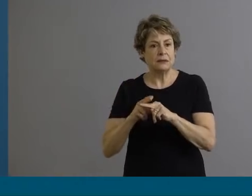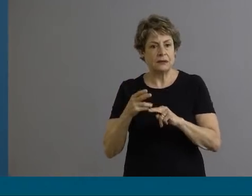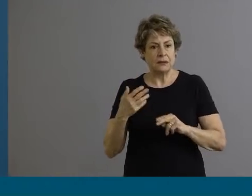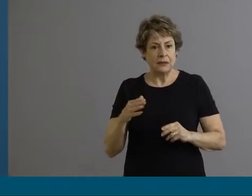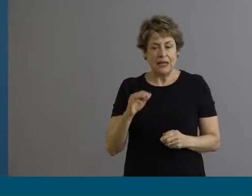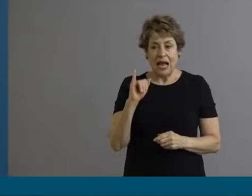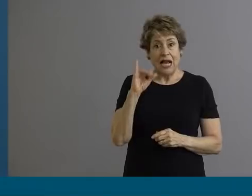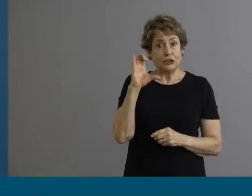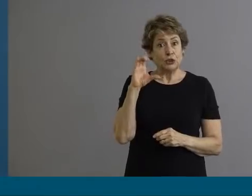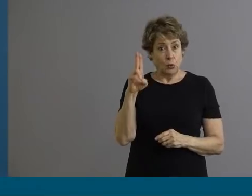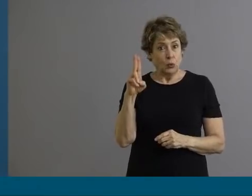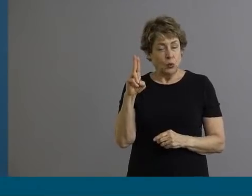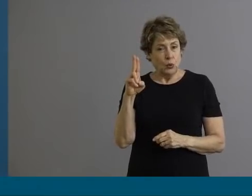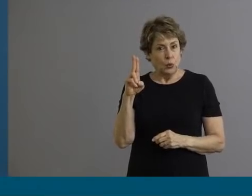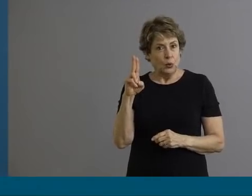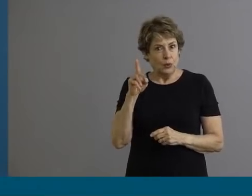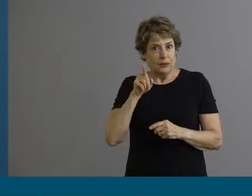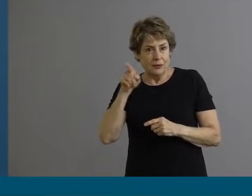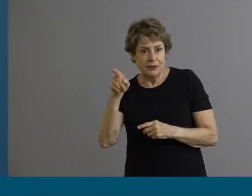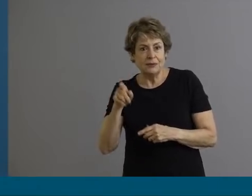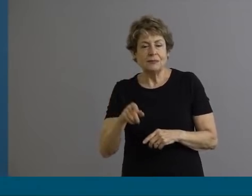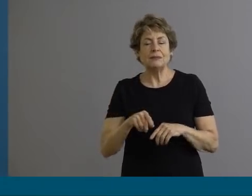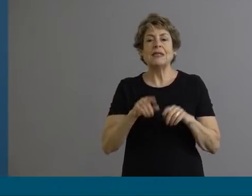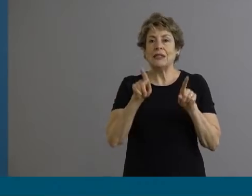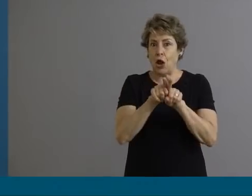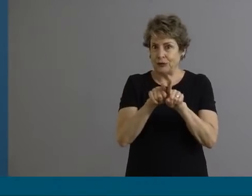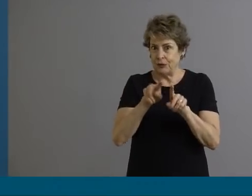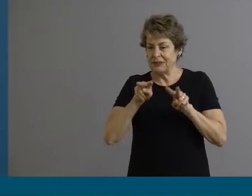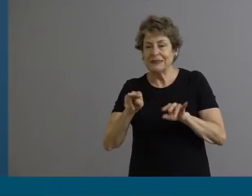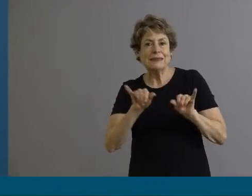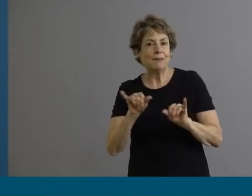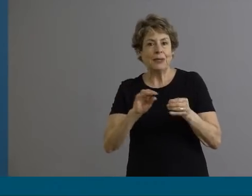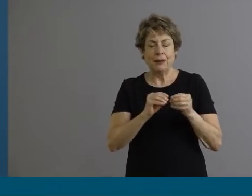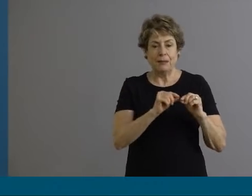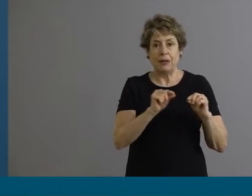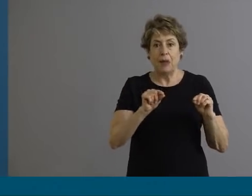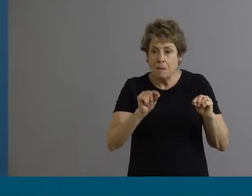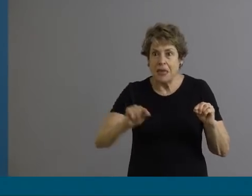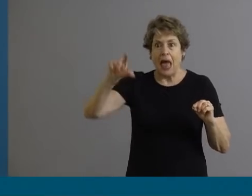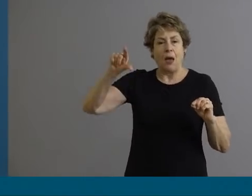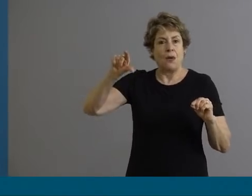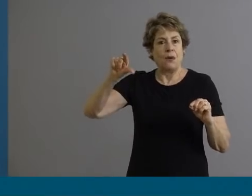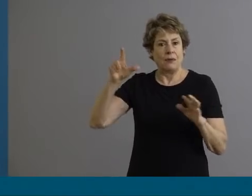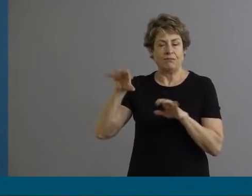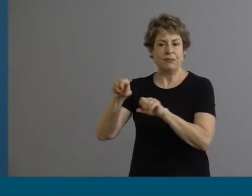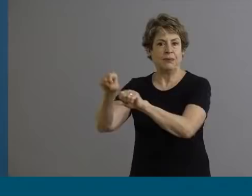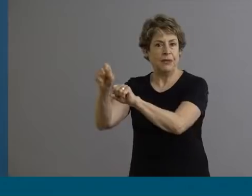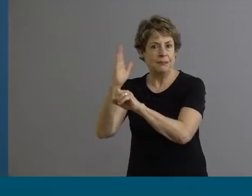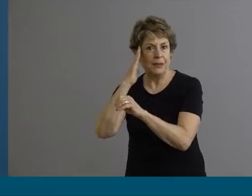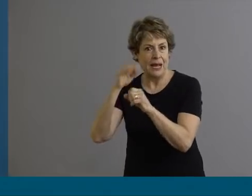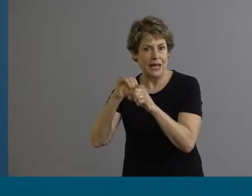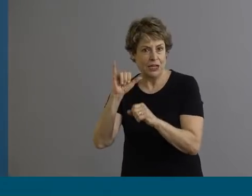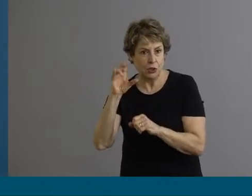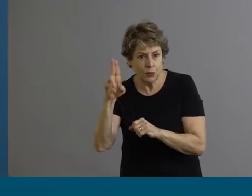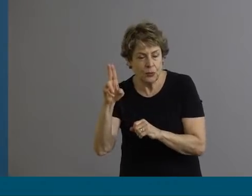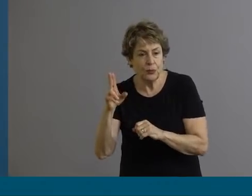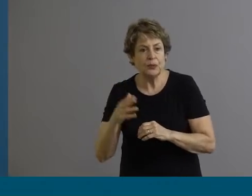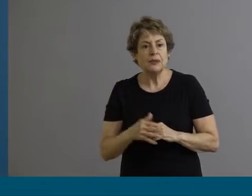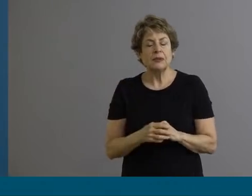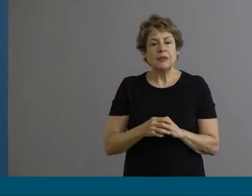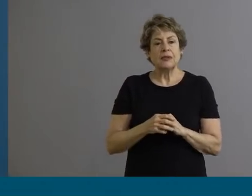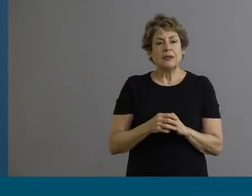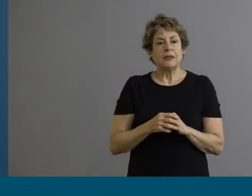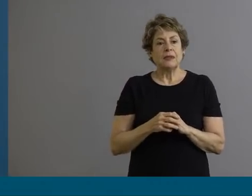in COVID-19 usage. I want you to know that these numbers, while they do show availability, they